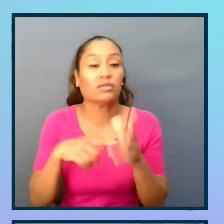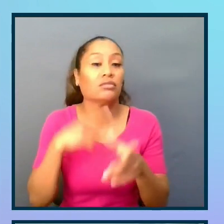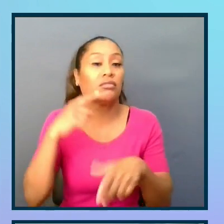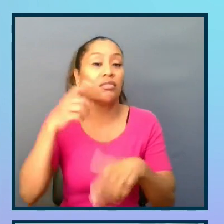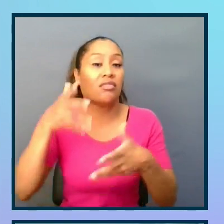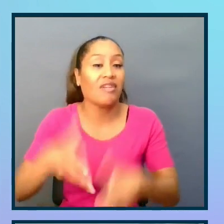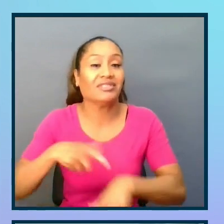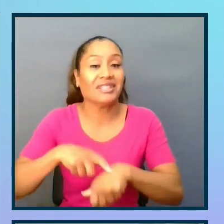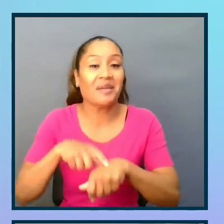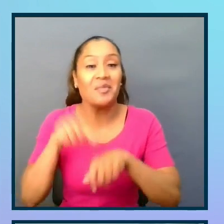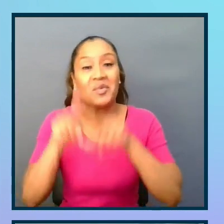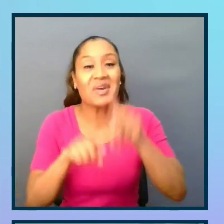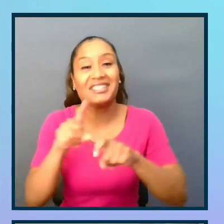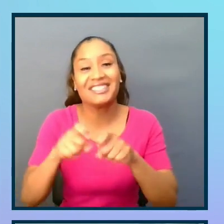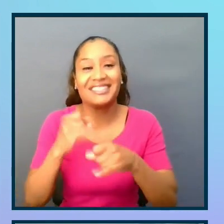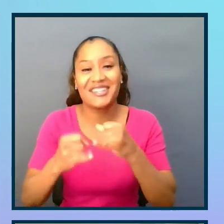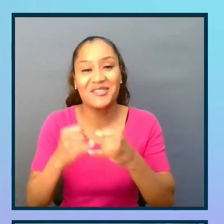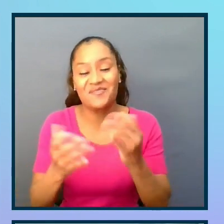end.